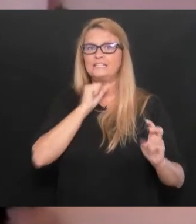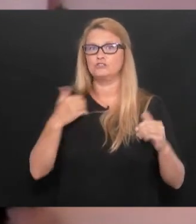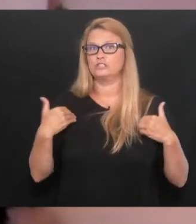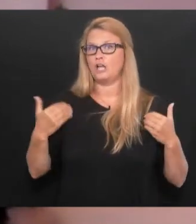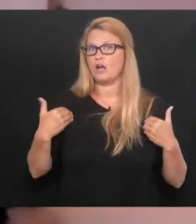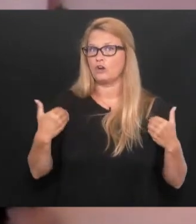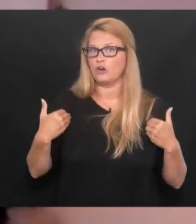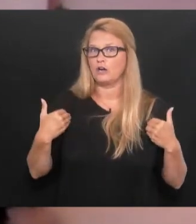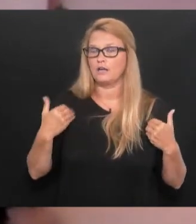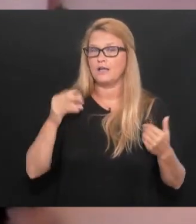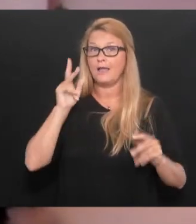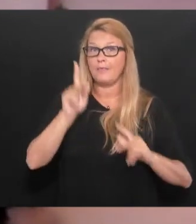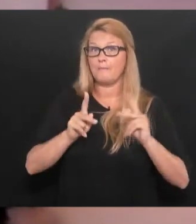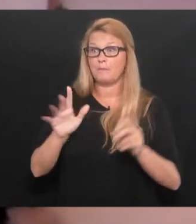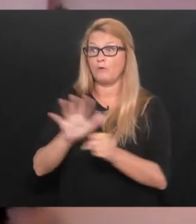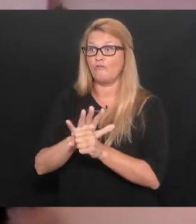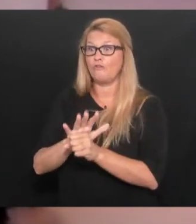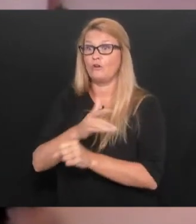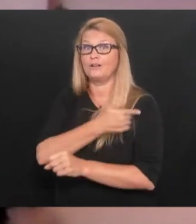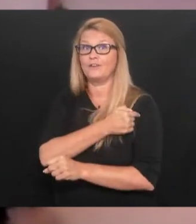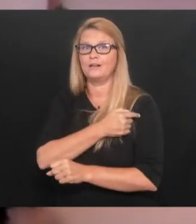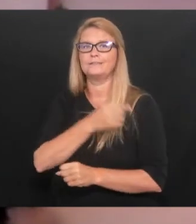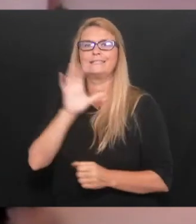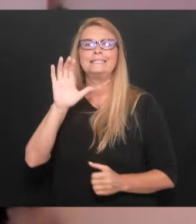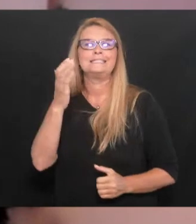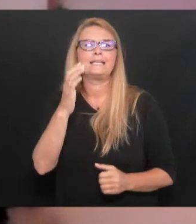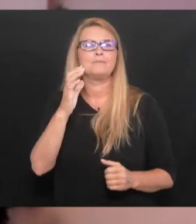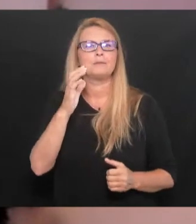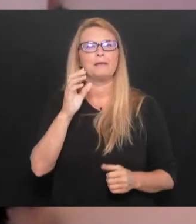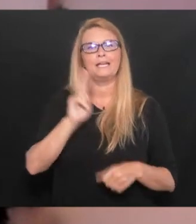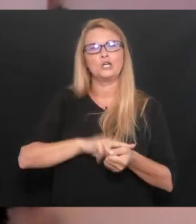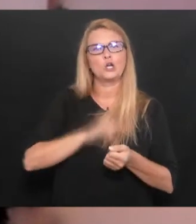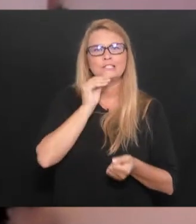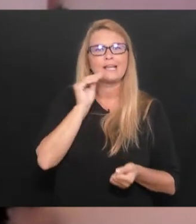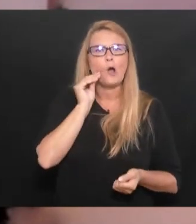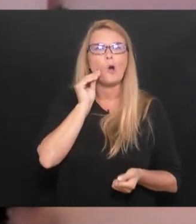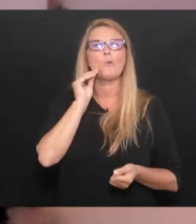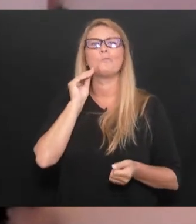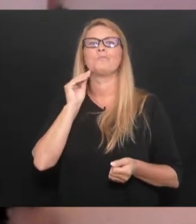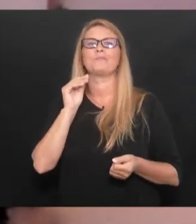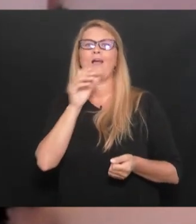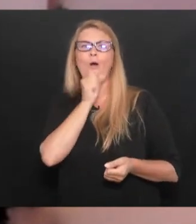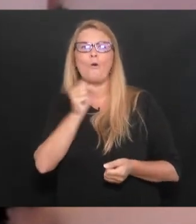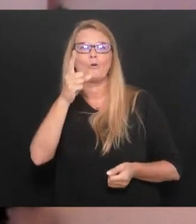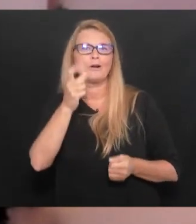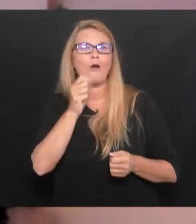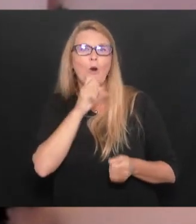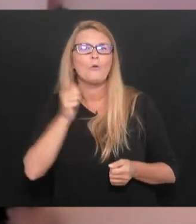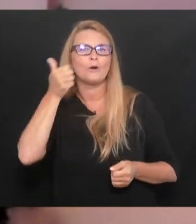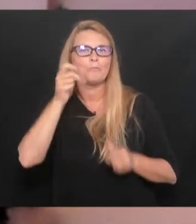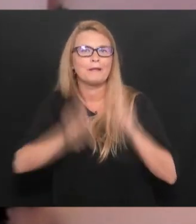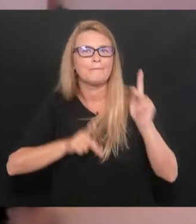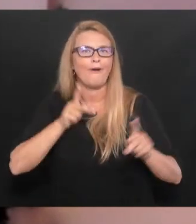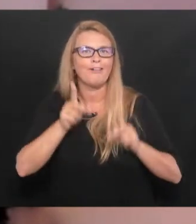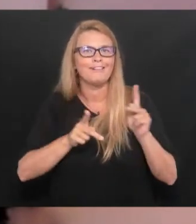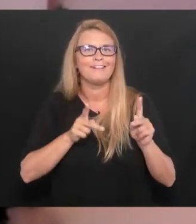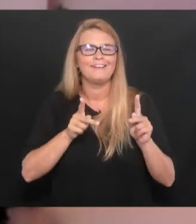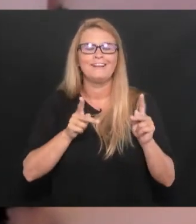that have been fully vaccinated are elders, our nursing home population, our